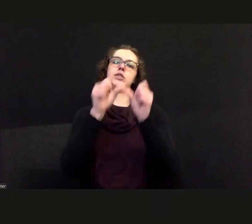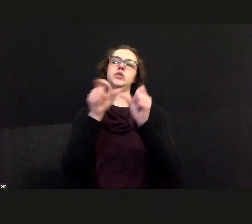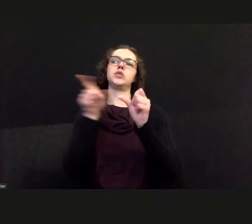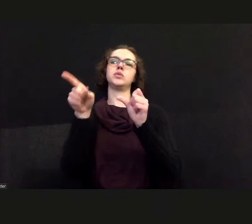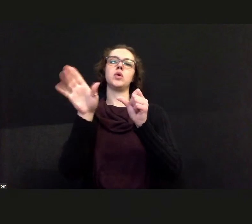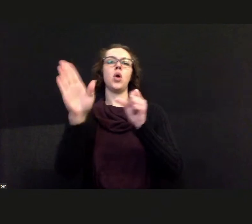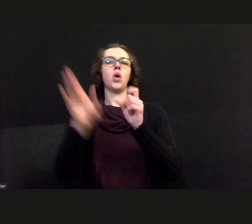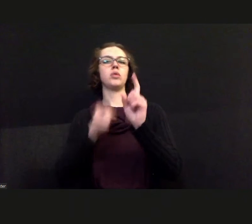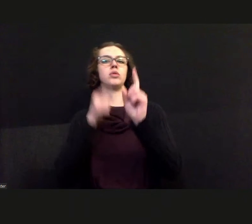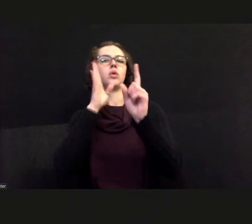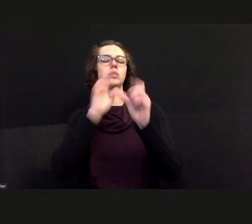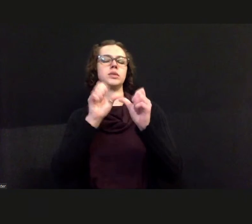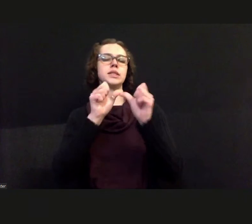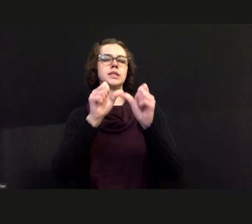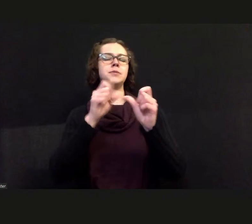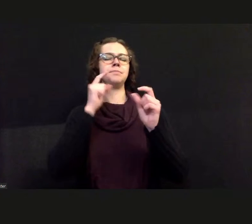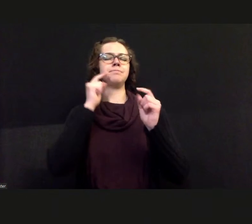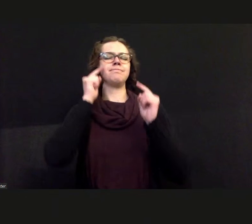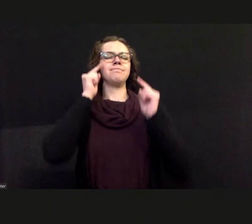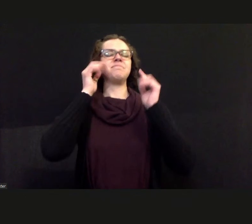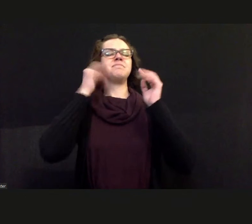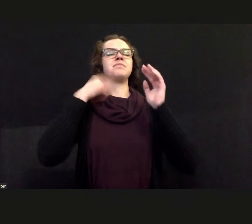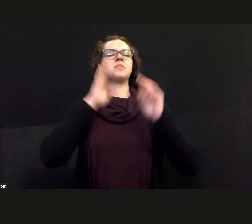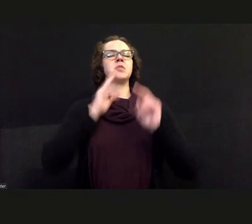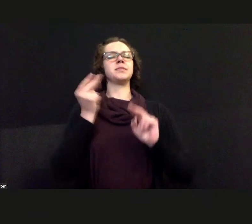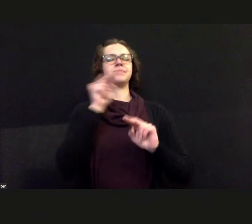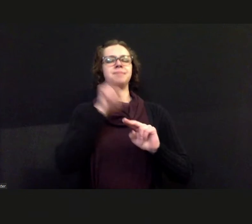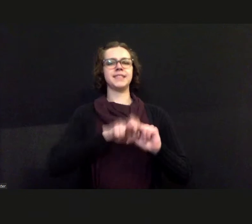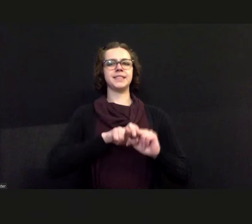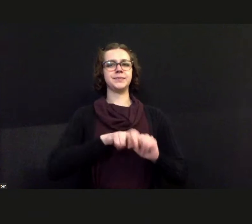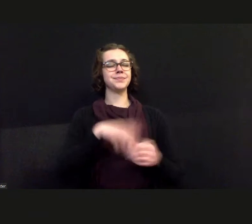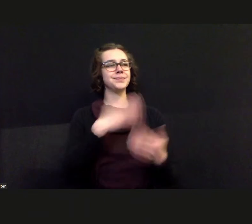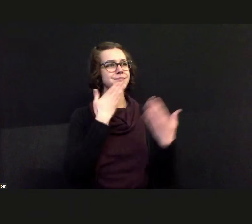go sit down now. Thank you so much, Judy.